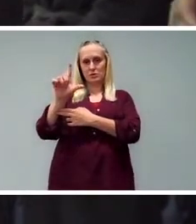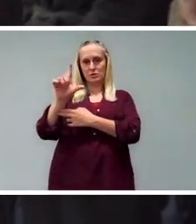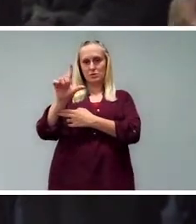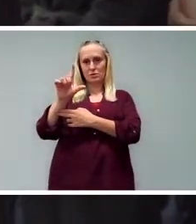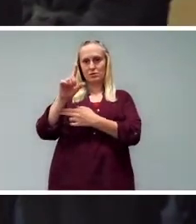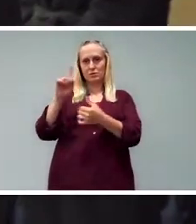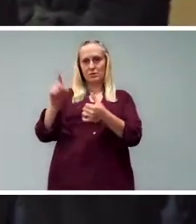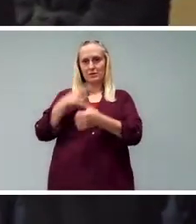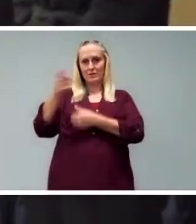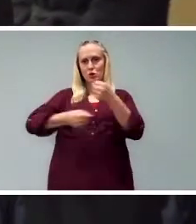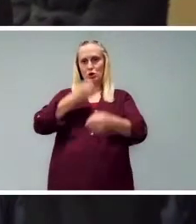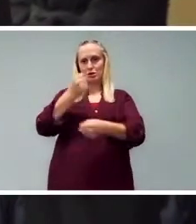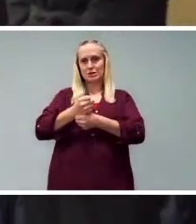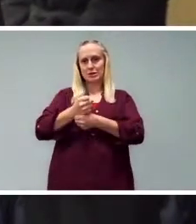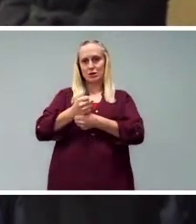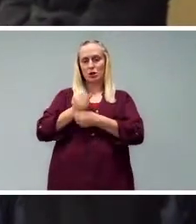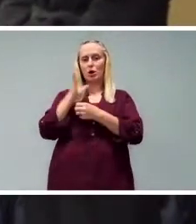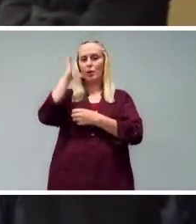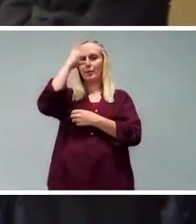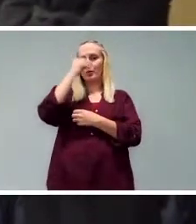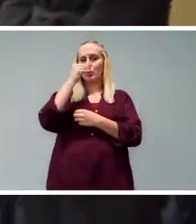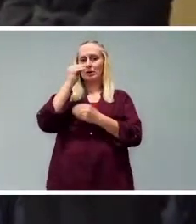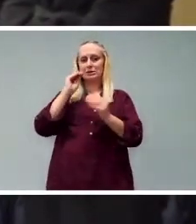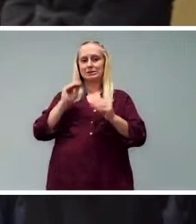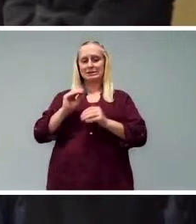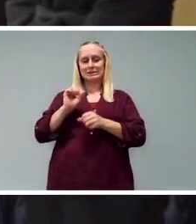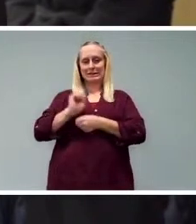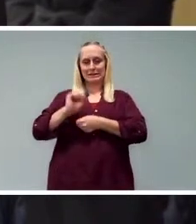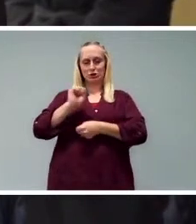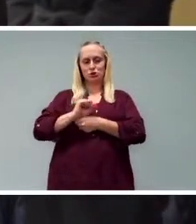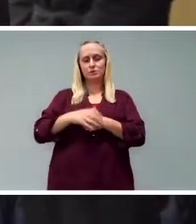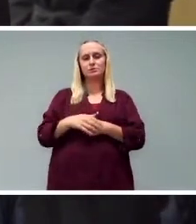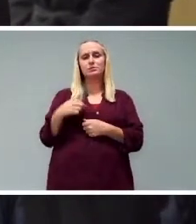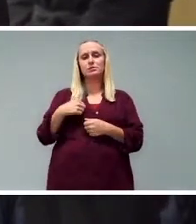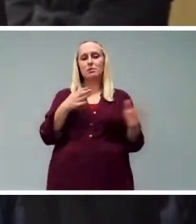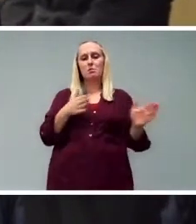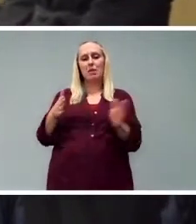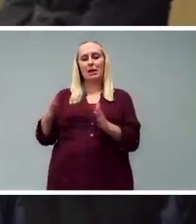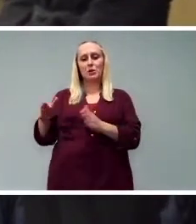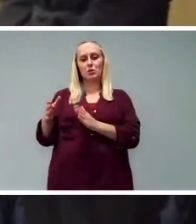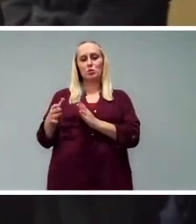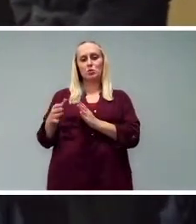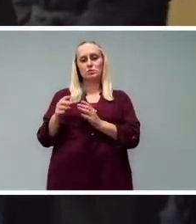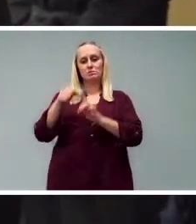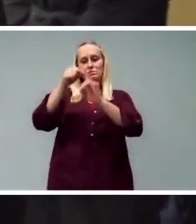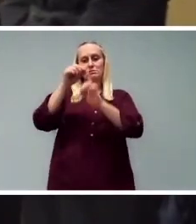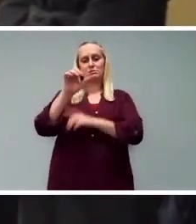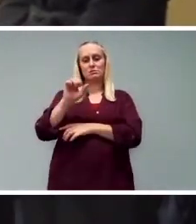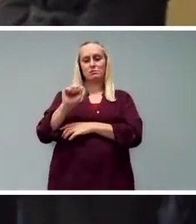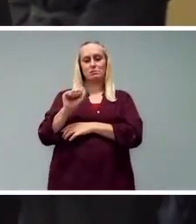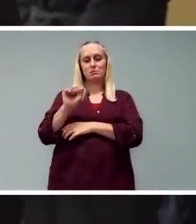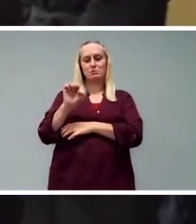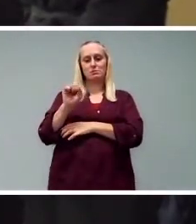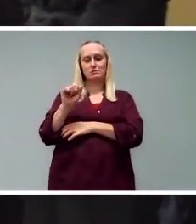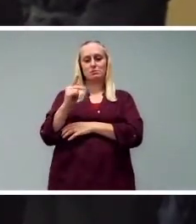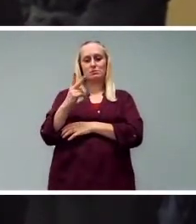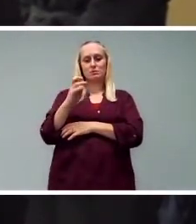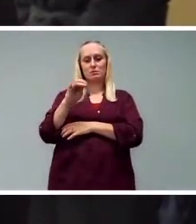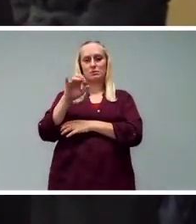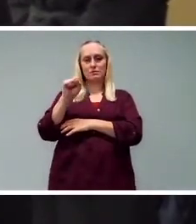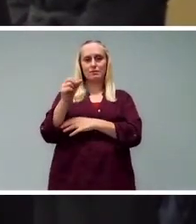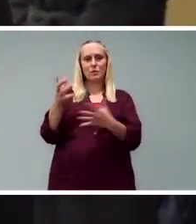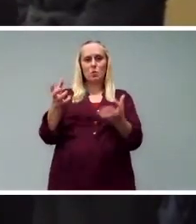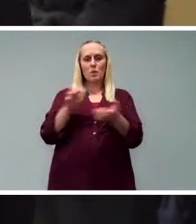CTEC. I'm planning to specialize in aesthetics and hopefully make my way up to become a